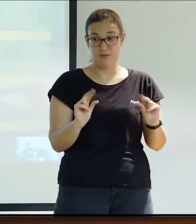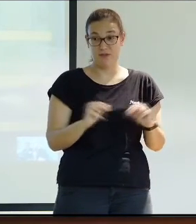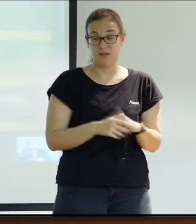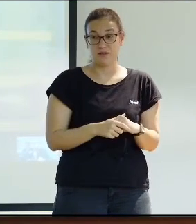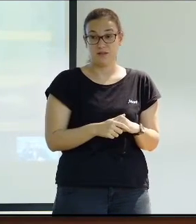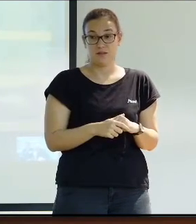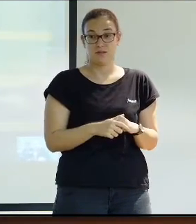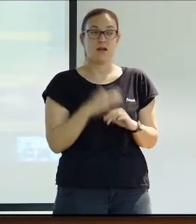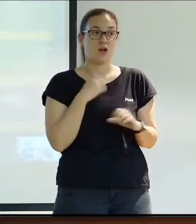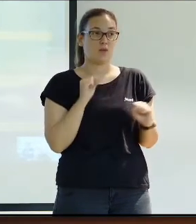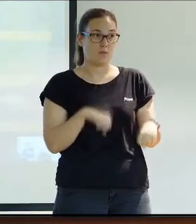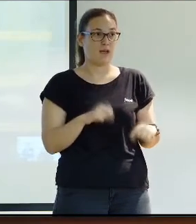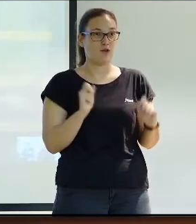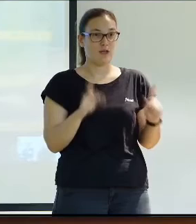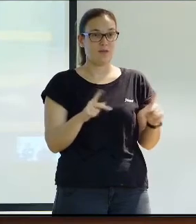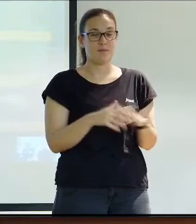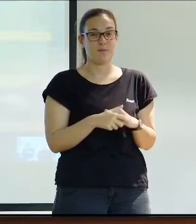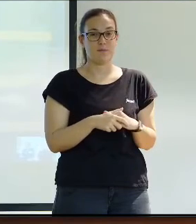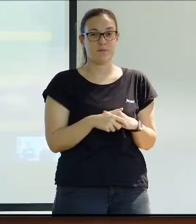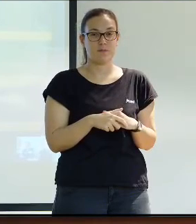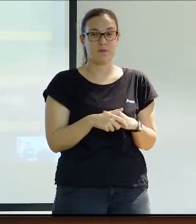Okay. Next slide, please.